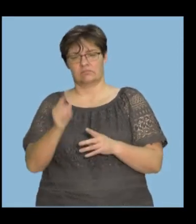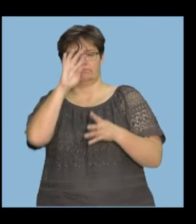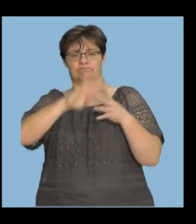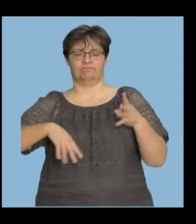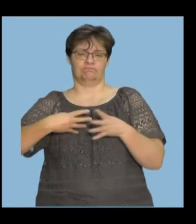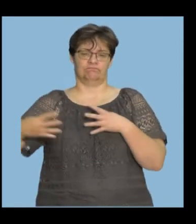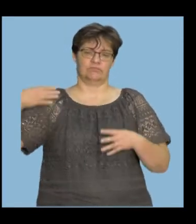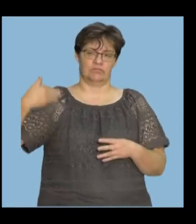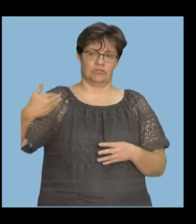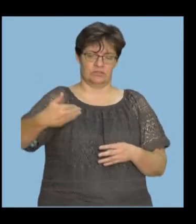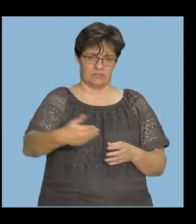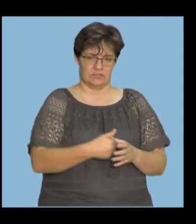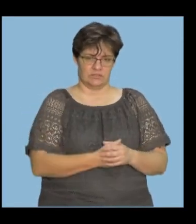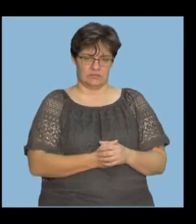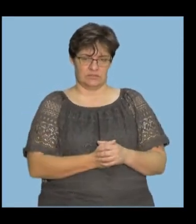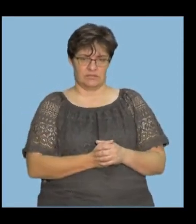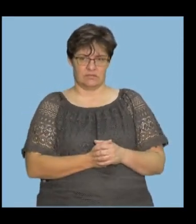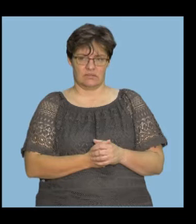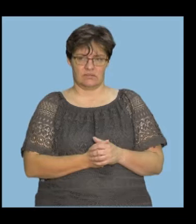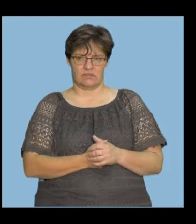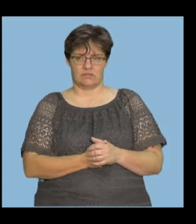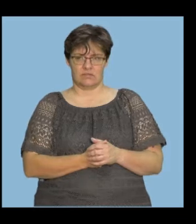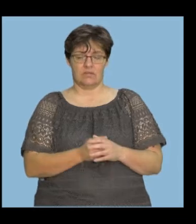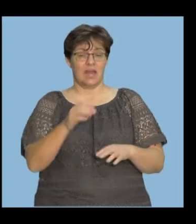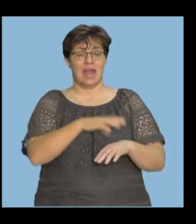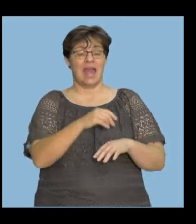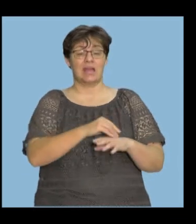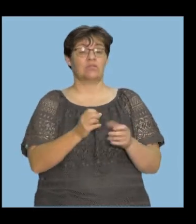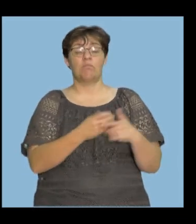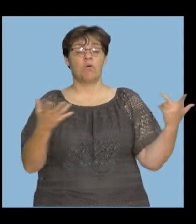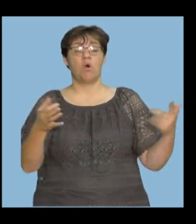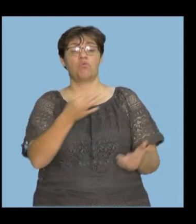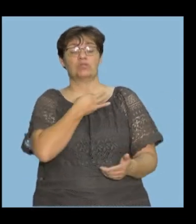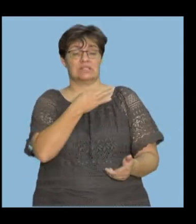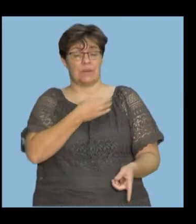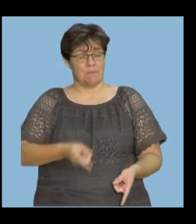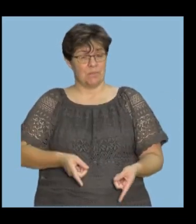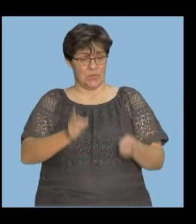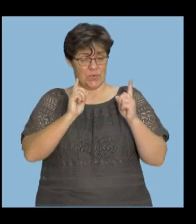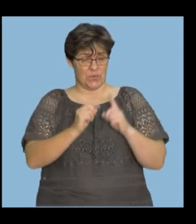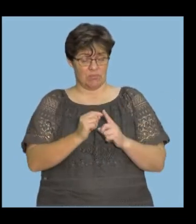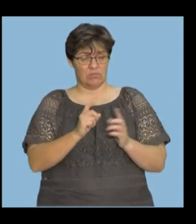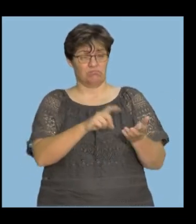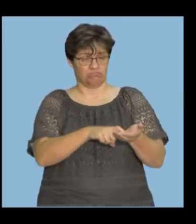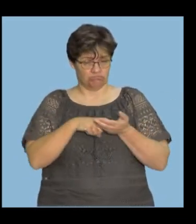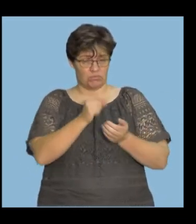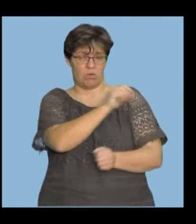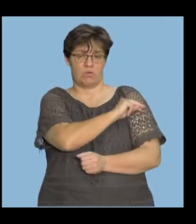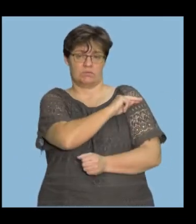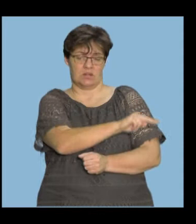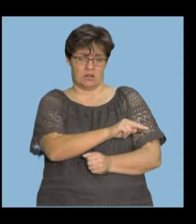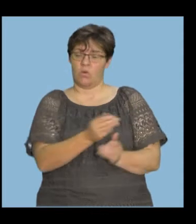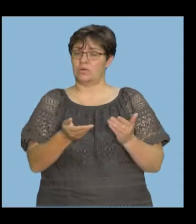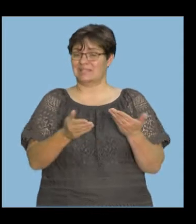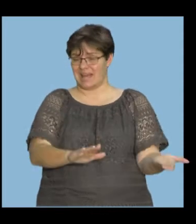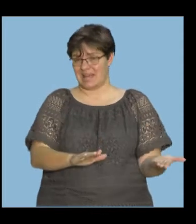table. So, which age group are at greater risk of requiring hospitalization or